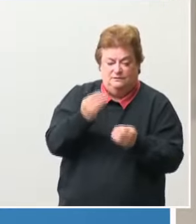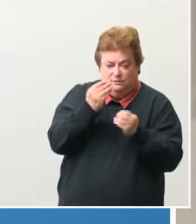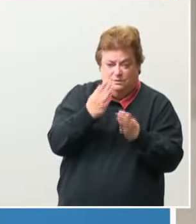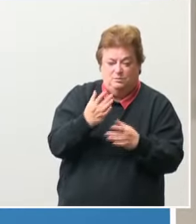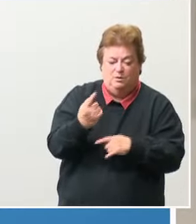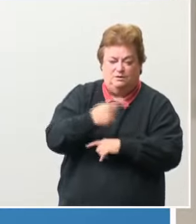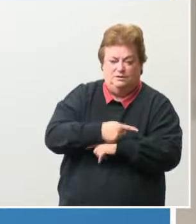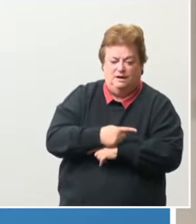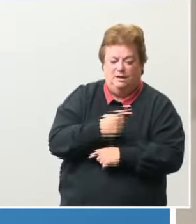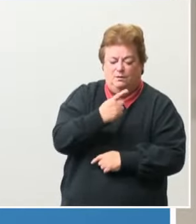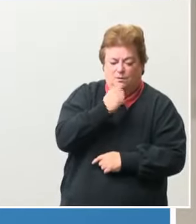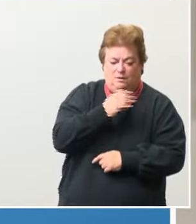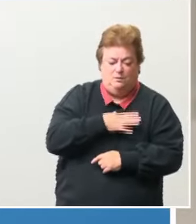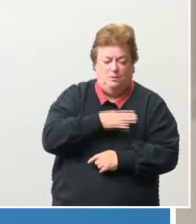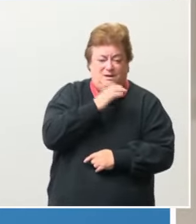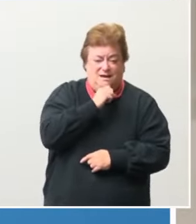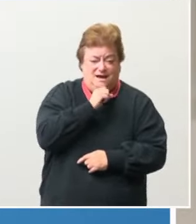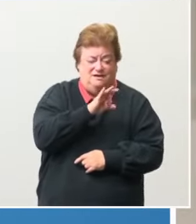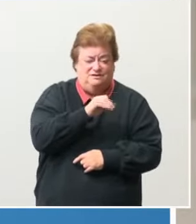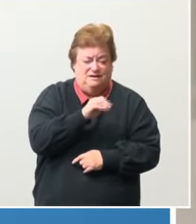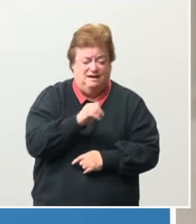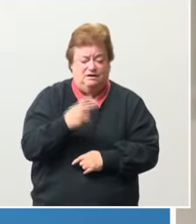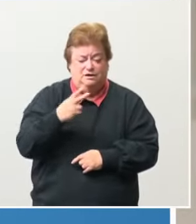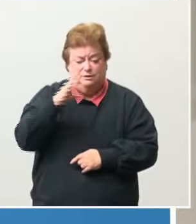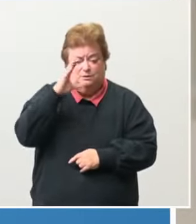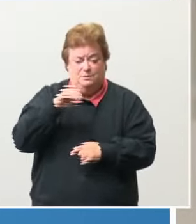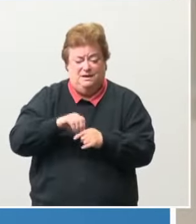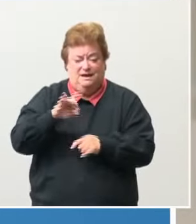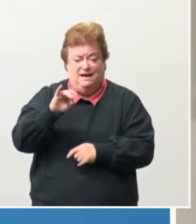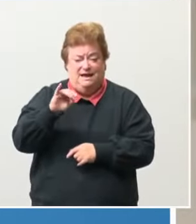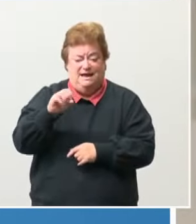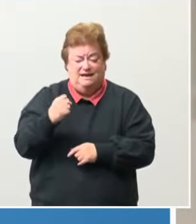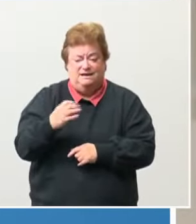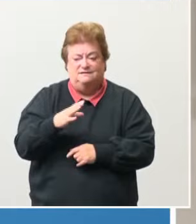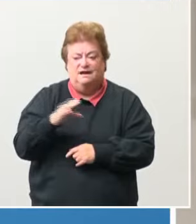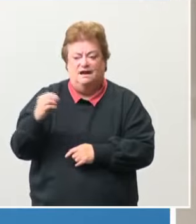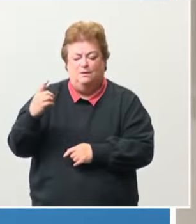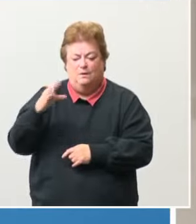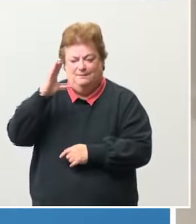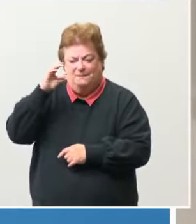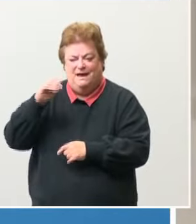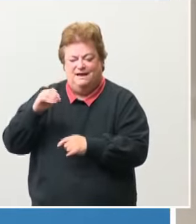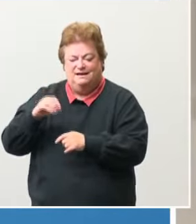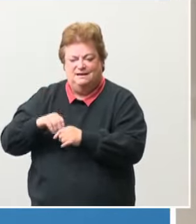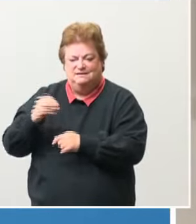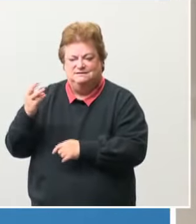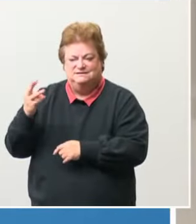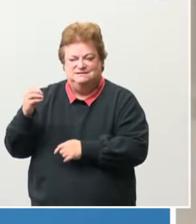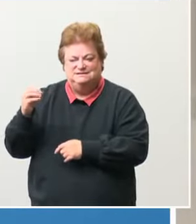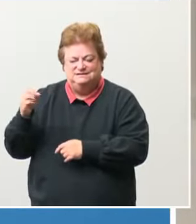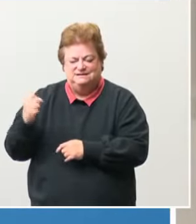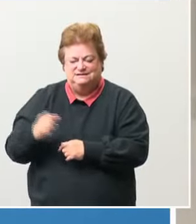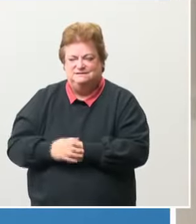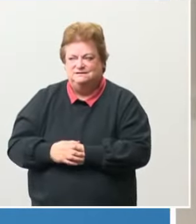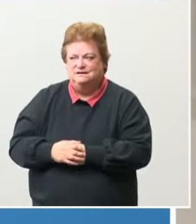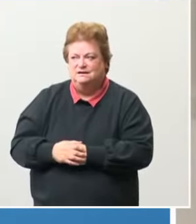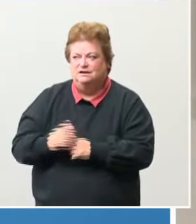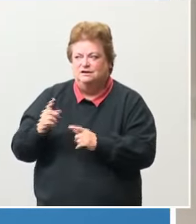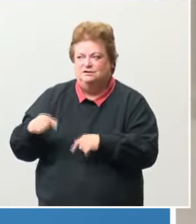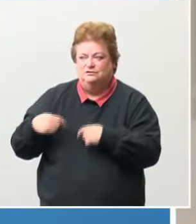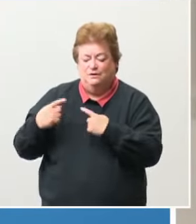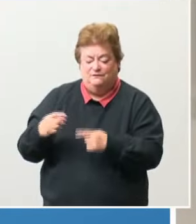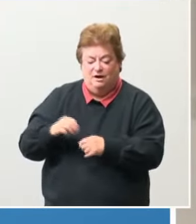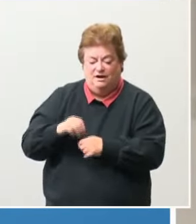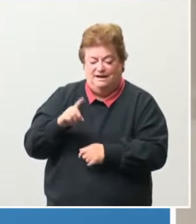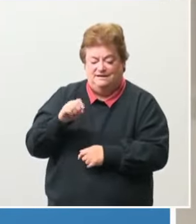today. A woman in her 90s, 2 men in their 80s, and a man in his 60s. So far in December, we've lost